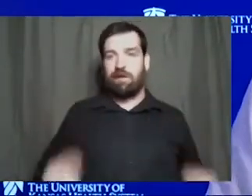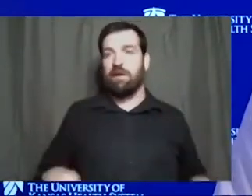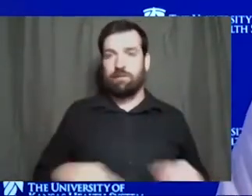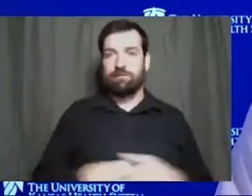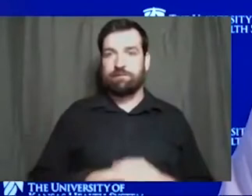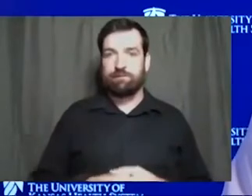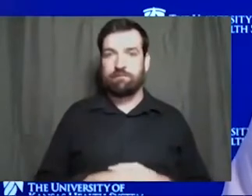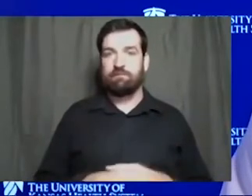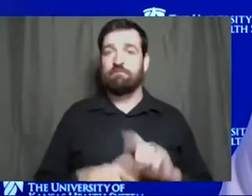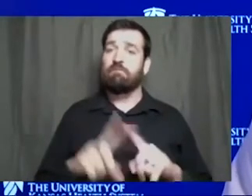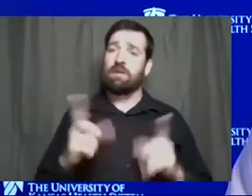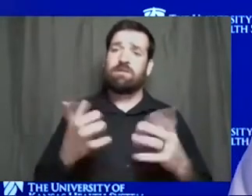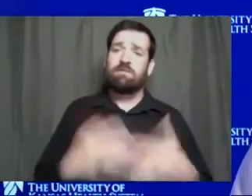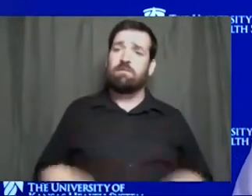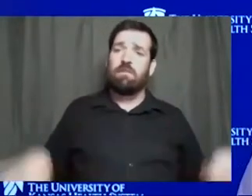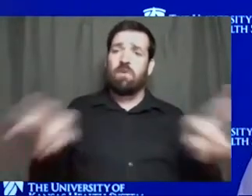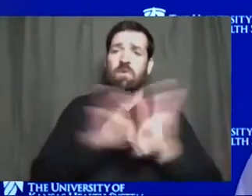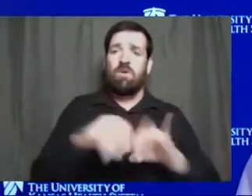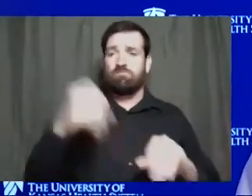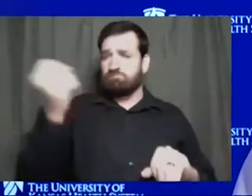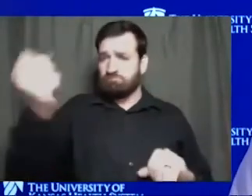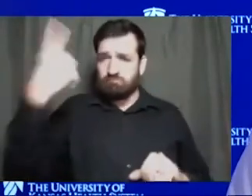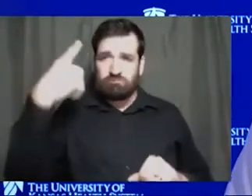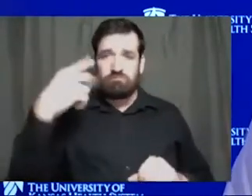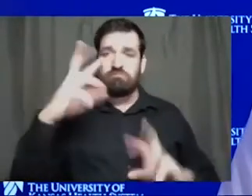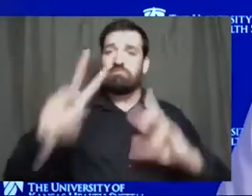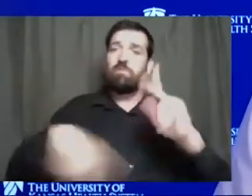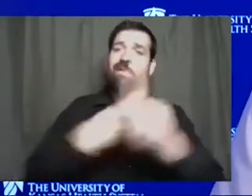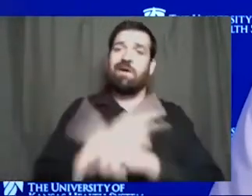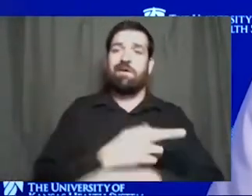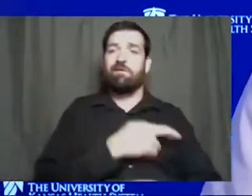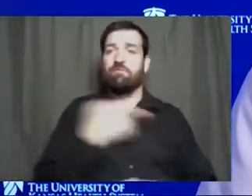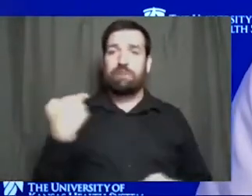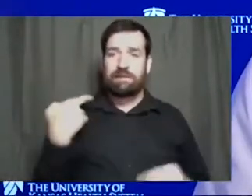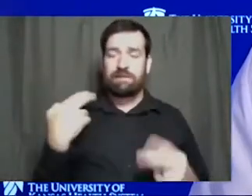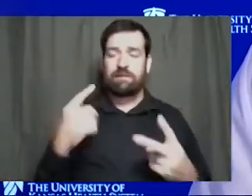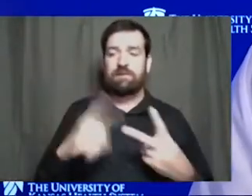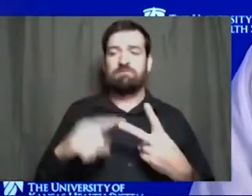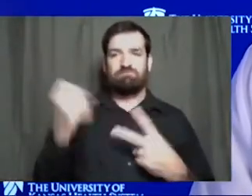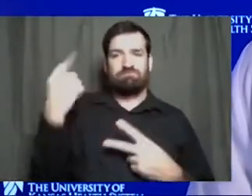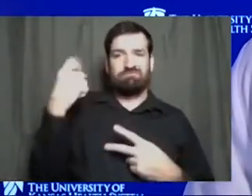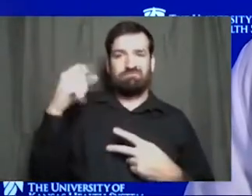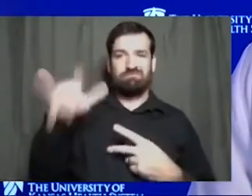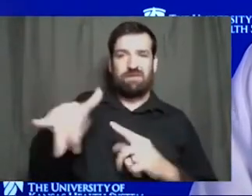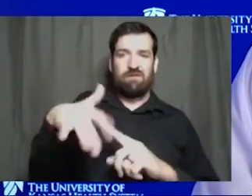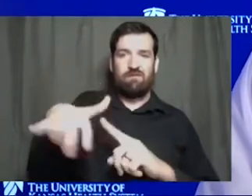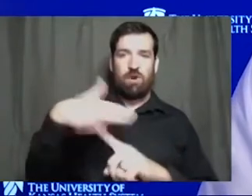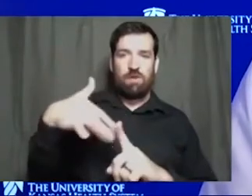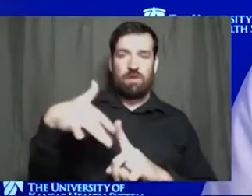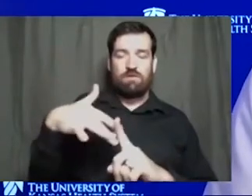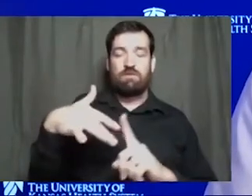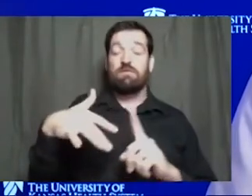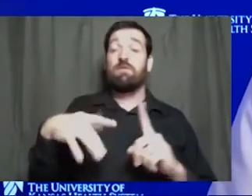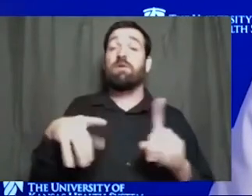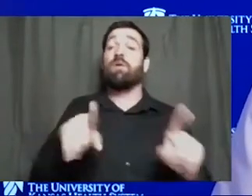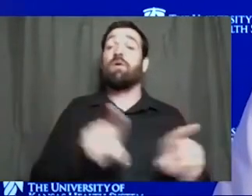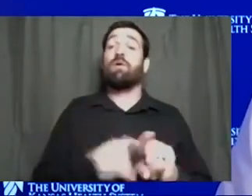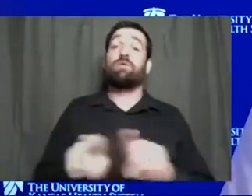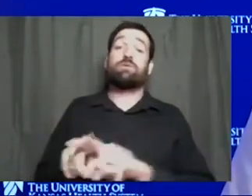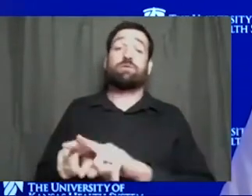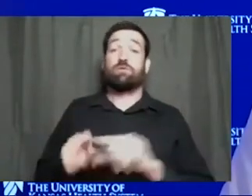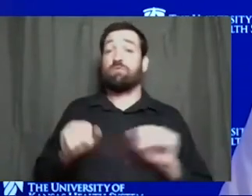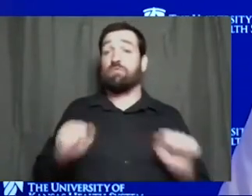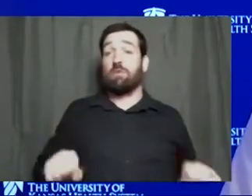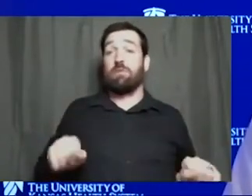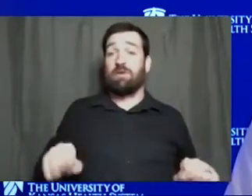important to understand what kind of risk do you want and understand that environment that you're going into. Also, more than likely, 100% of those